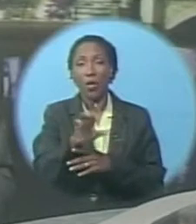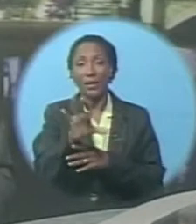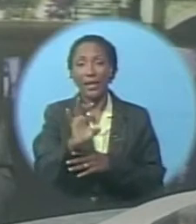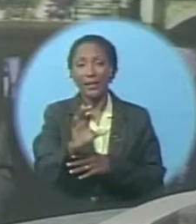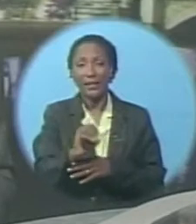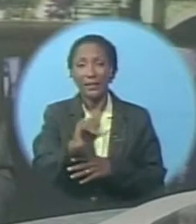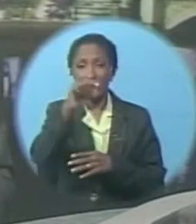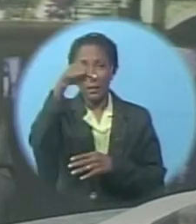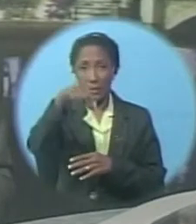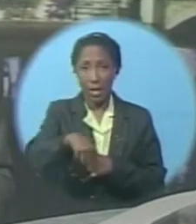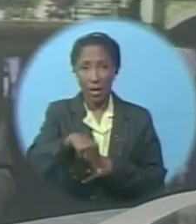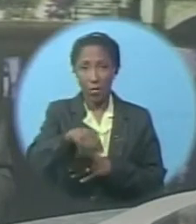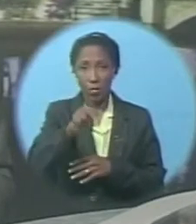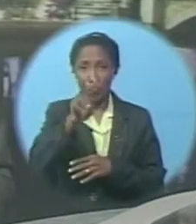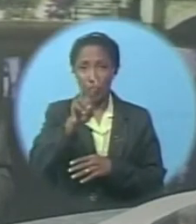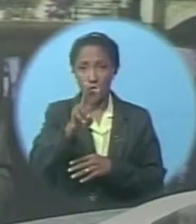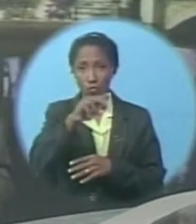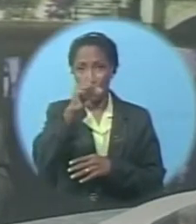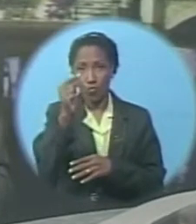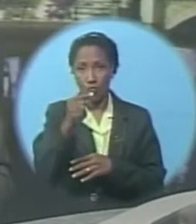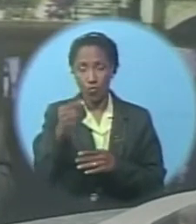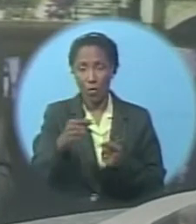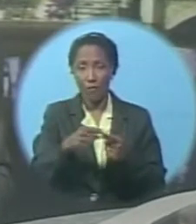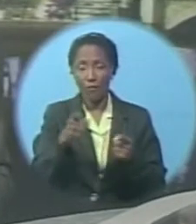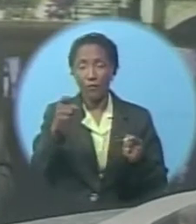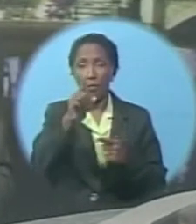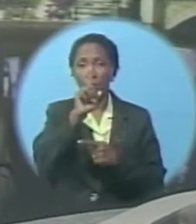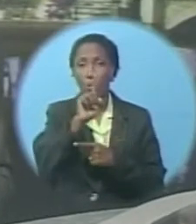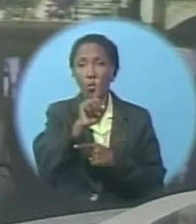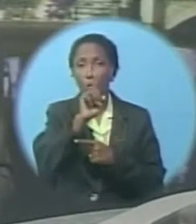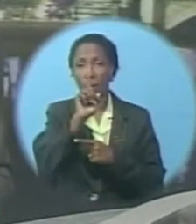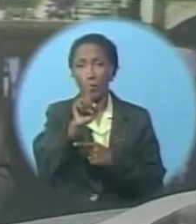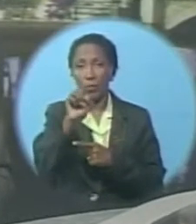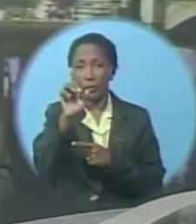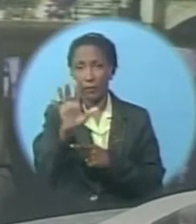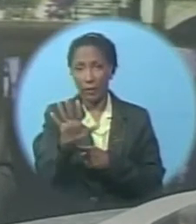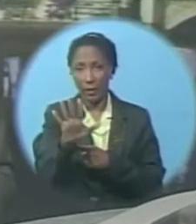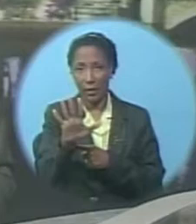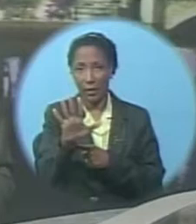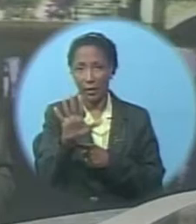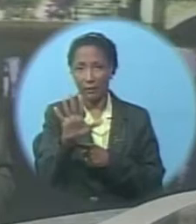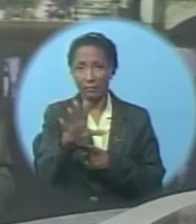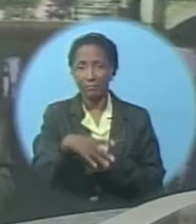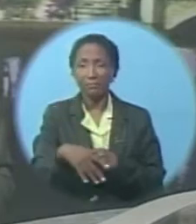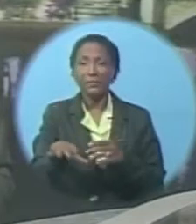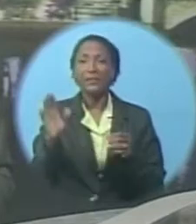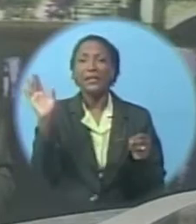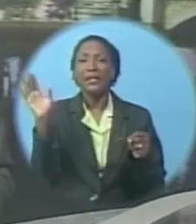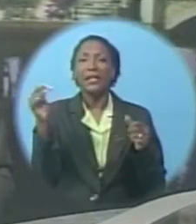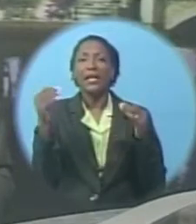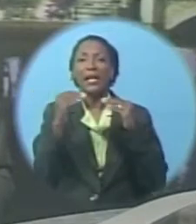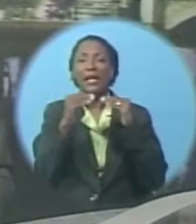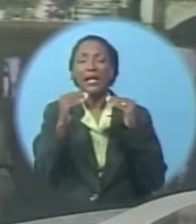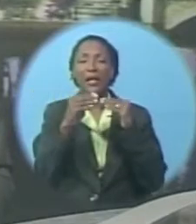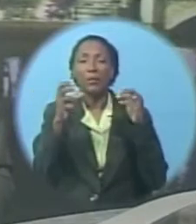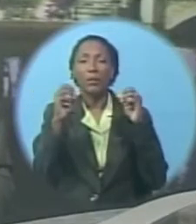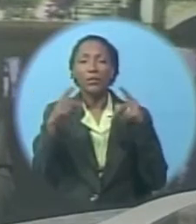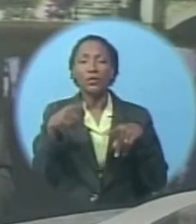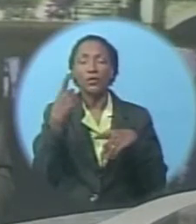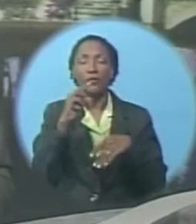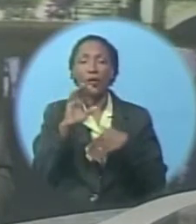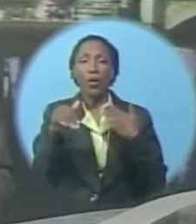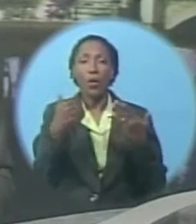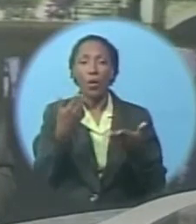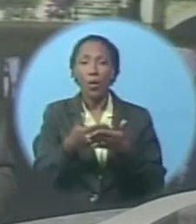Doing Business 2017 report is themed Equal Opportunity for All. Improvements were also seen as it relates to